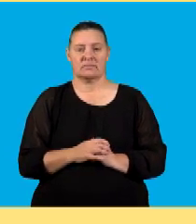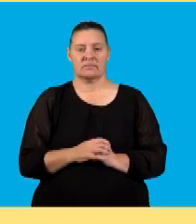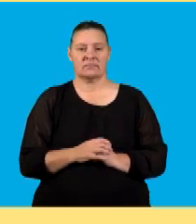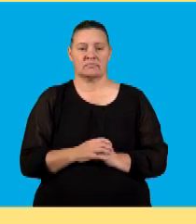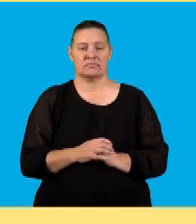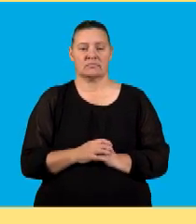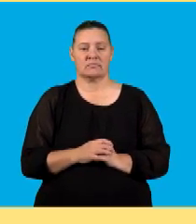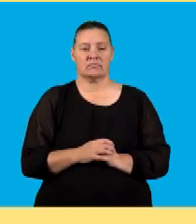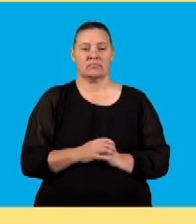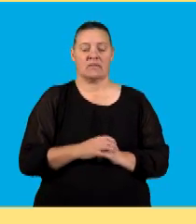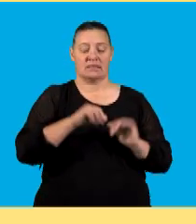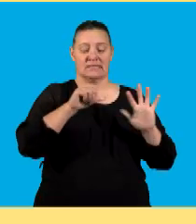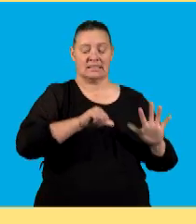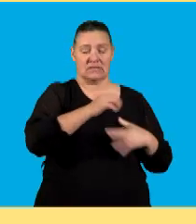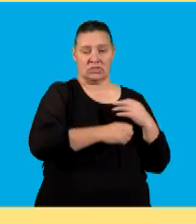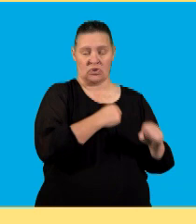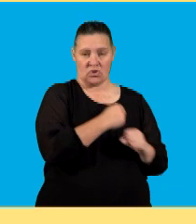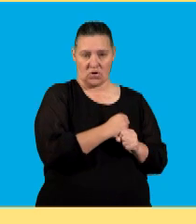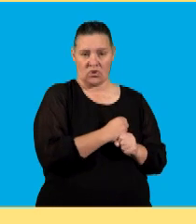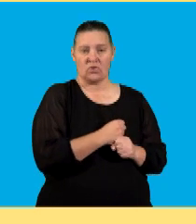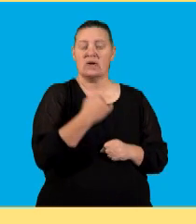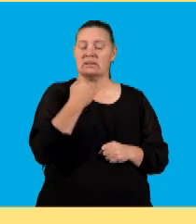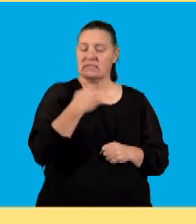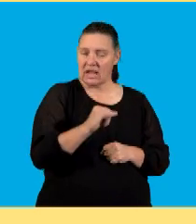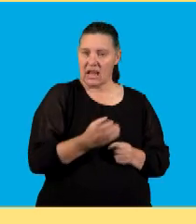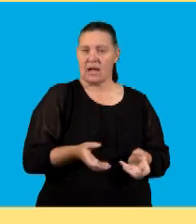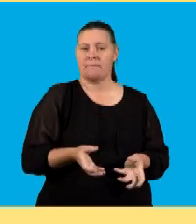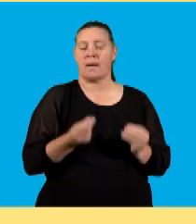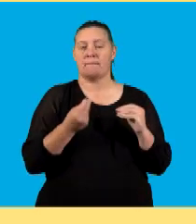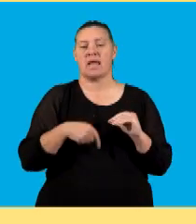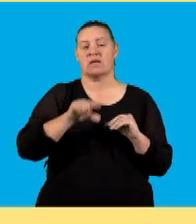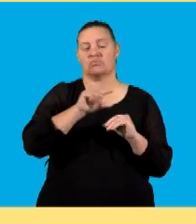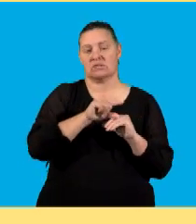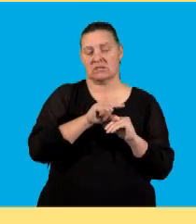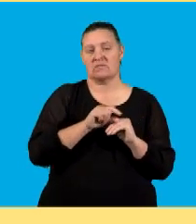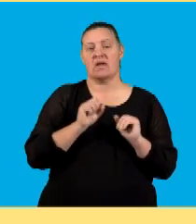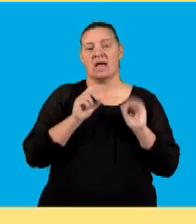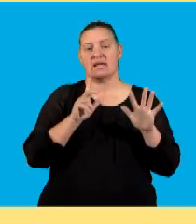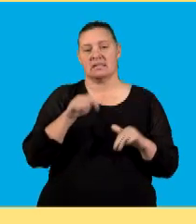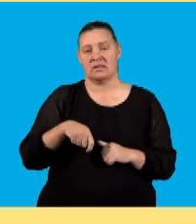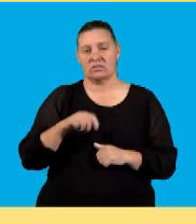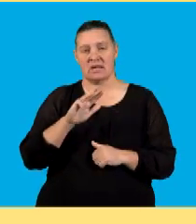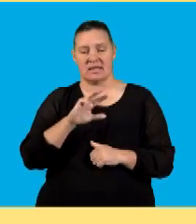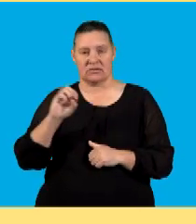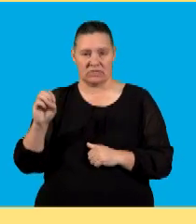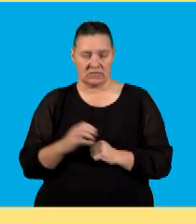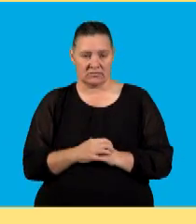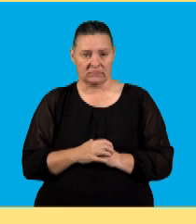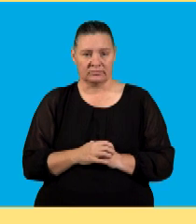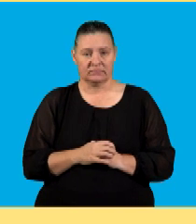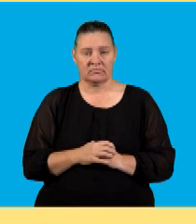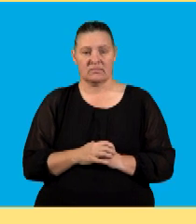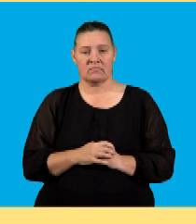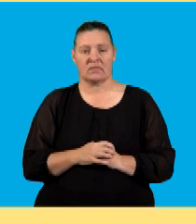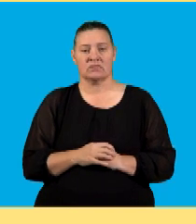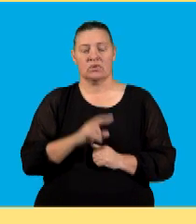18,700. In year 6, she is still getting an increase of 18,900.